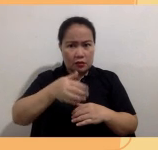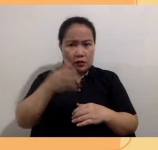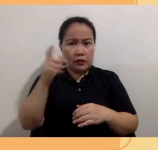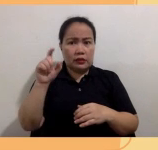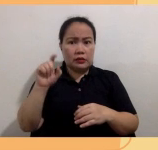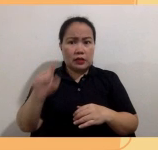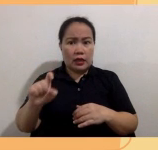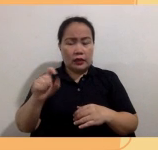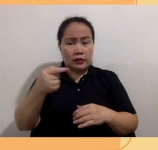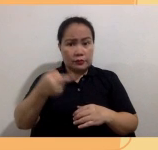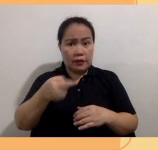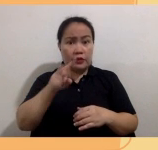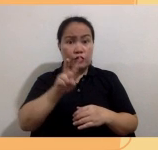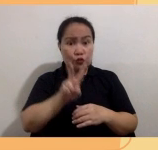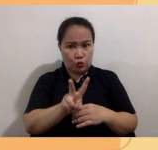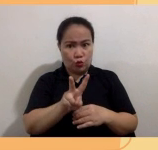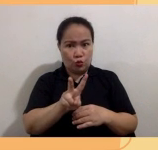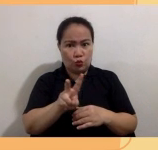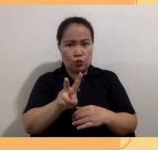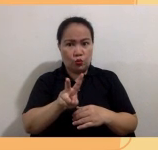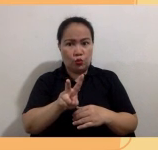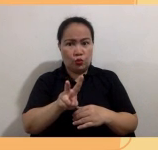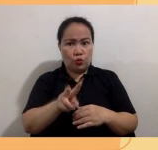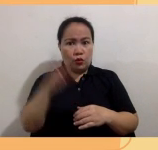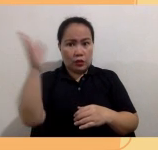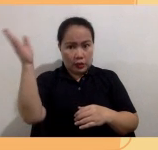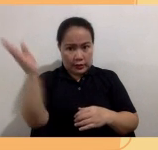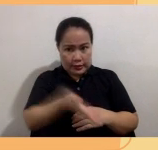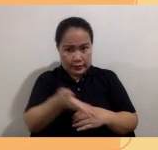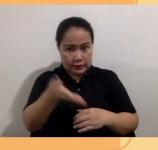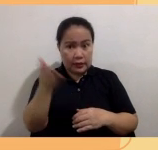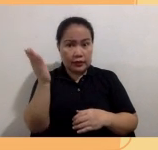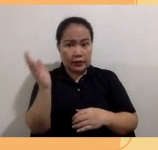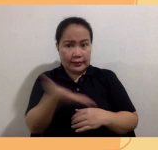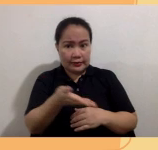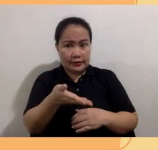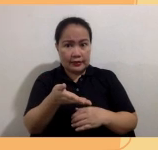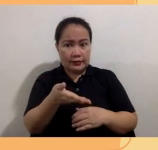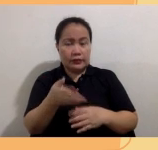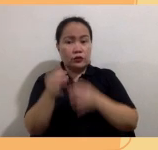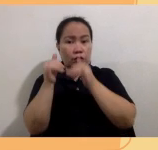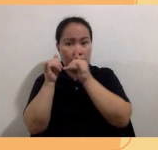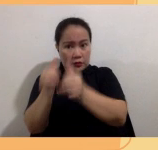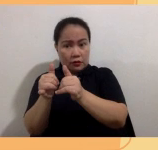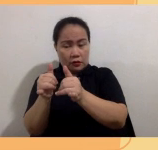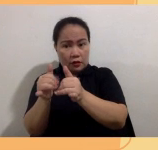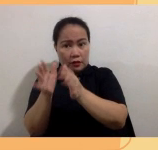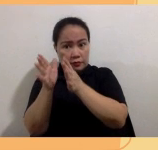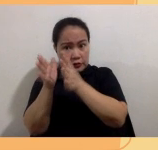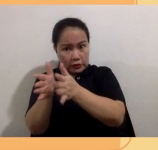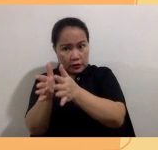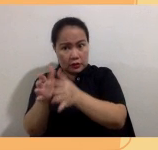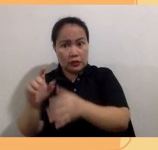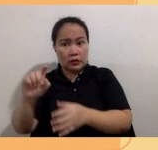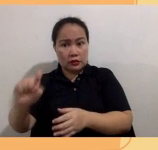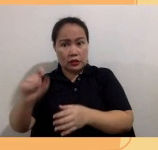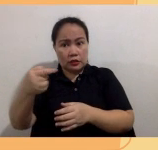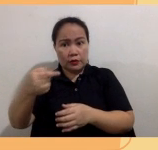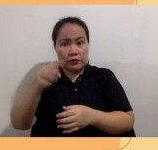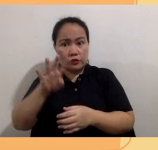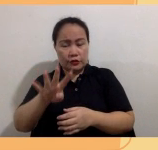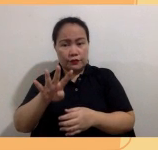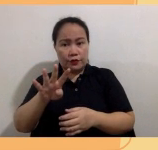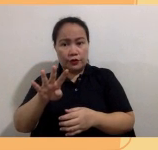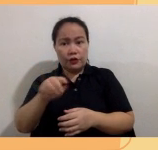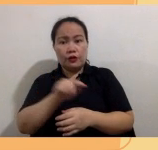that our common factor is x minus 2. So we will cancel out the x minus 2. Therefore, our simplified